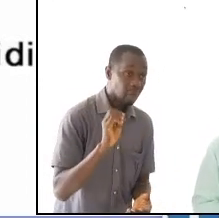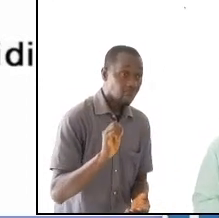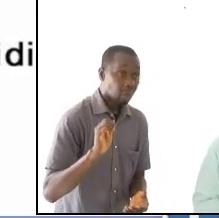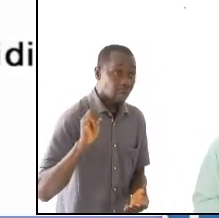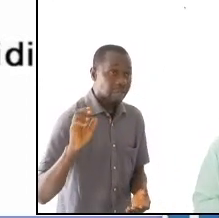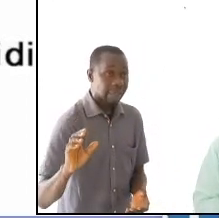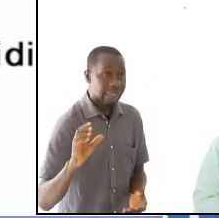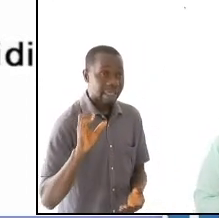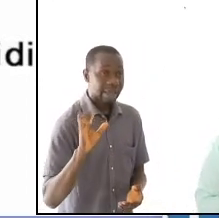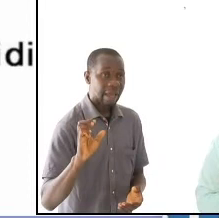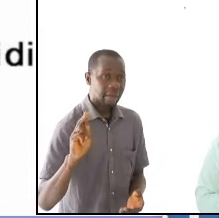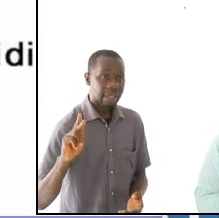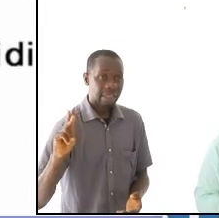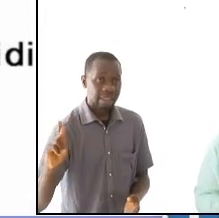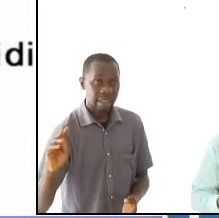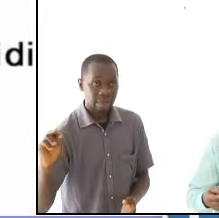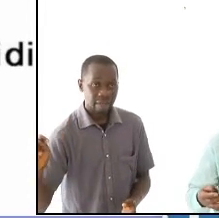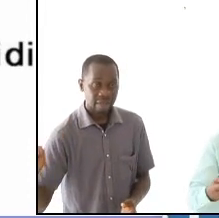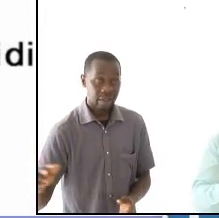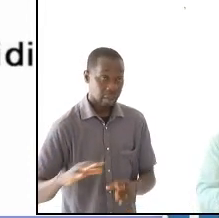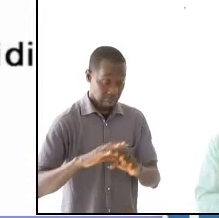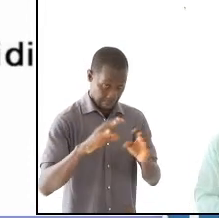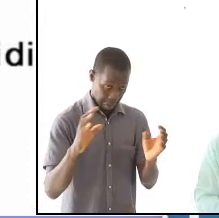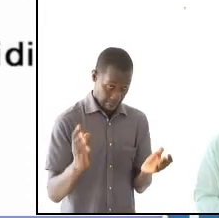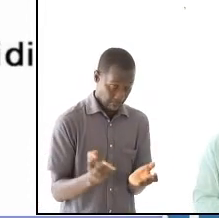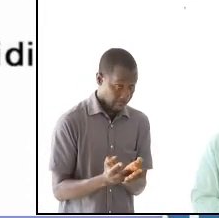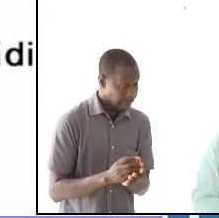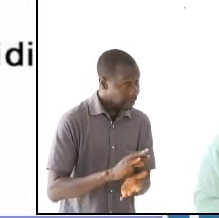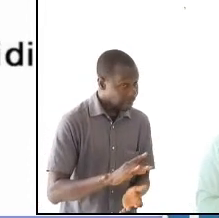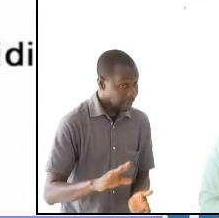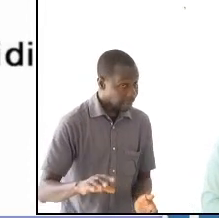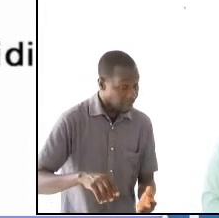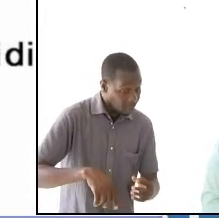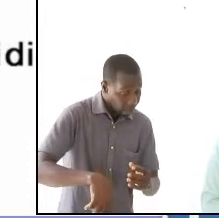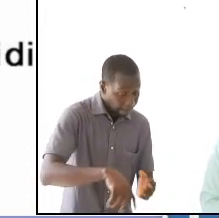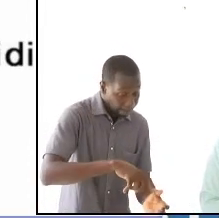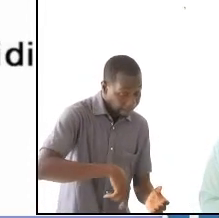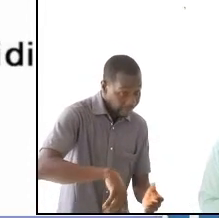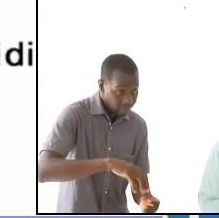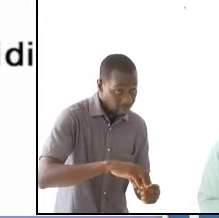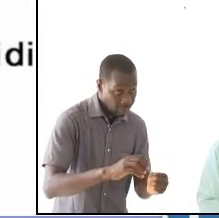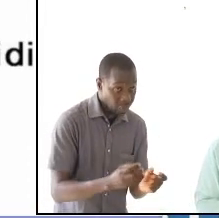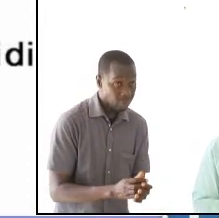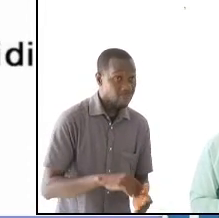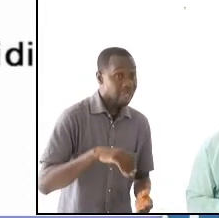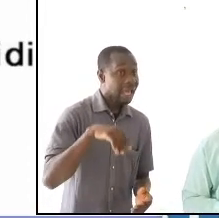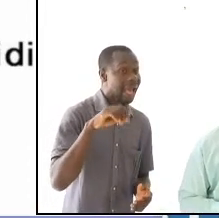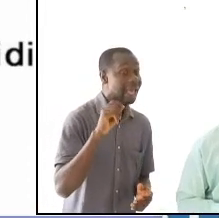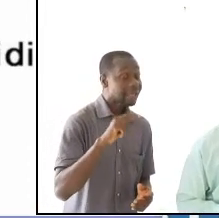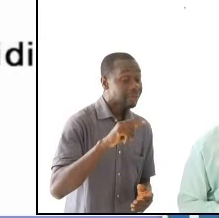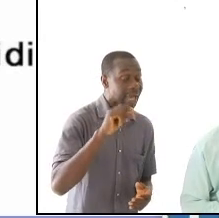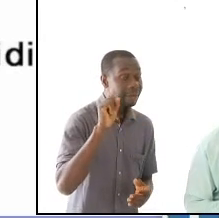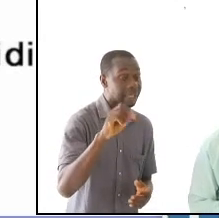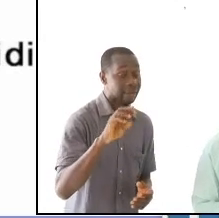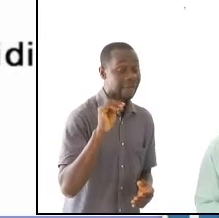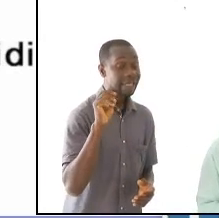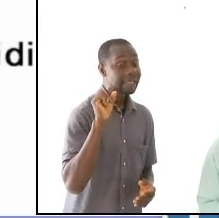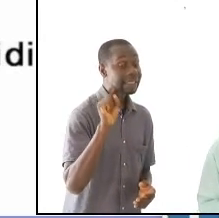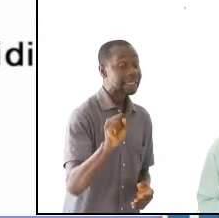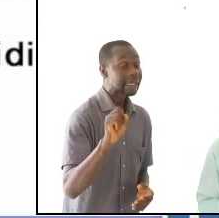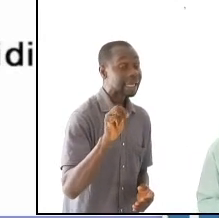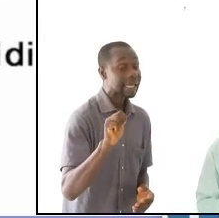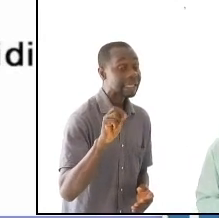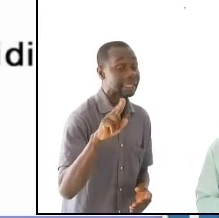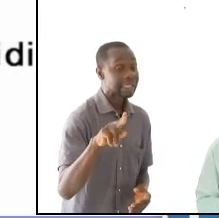seminal vesicles. And remember, we said all these liquids together mixed with the sperm cell form the semen. Of